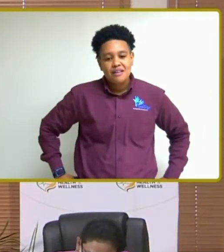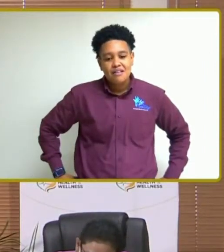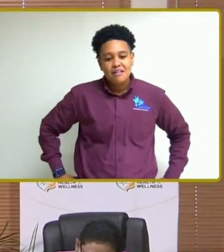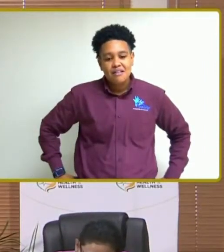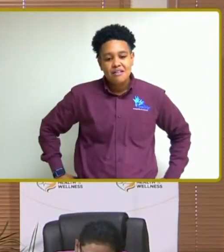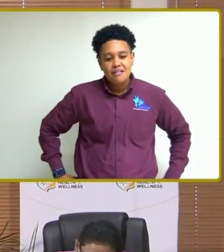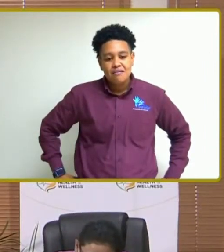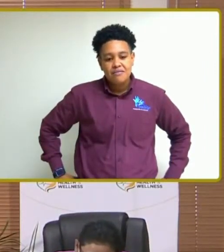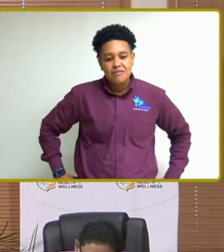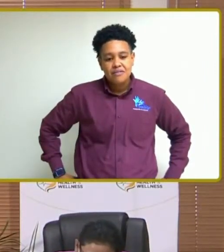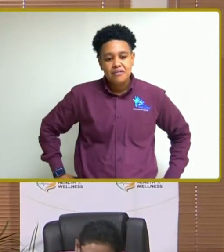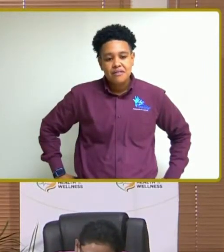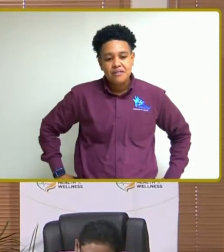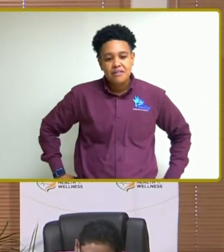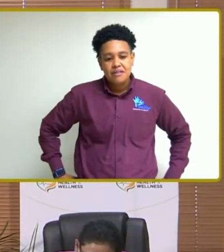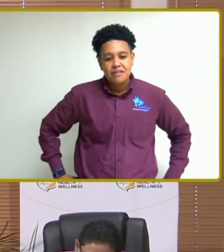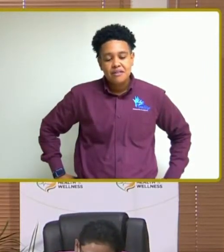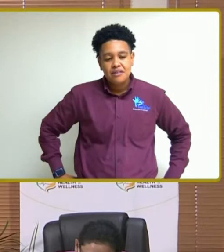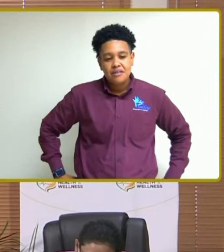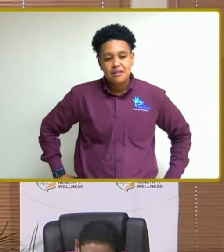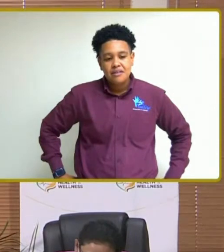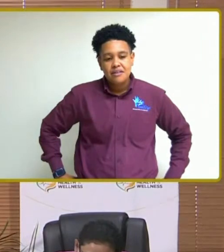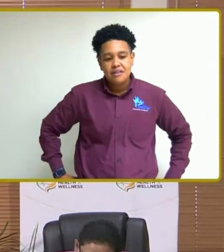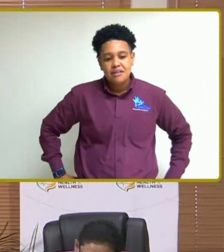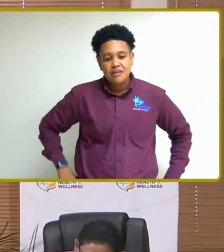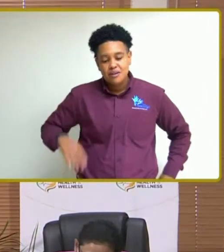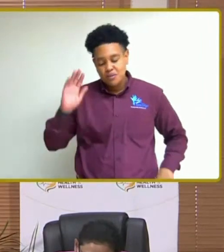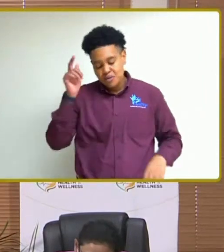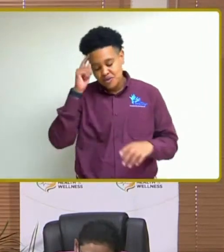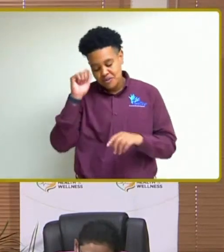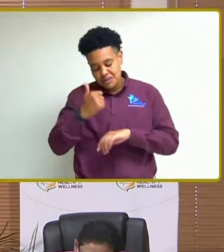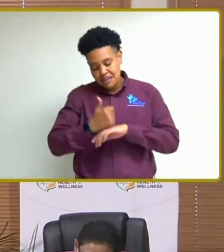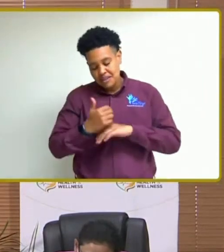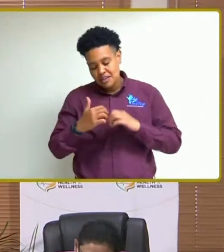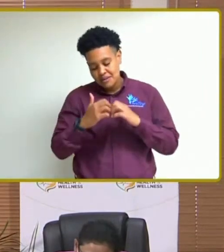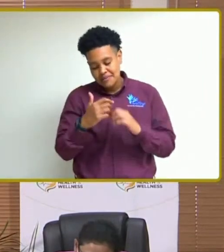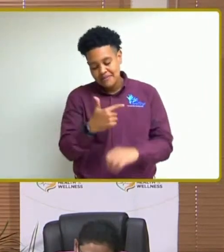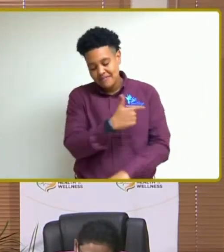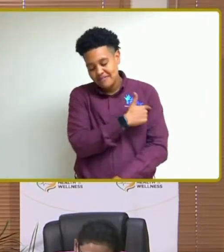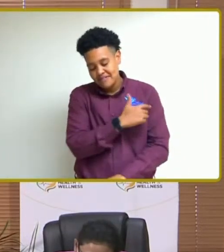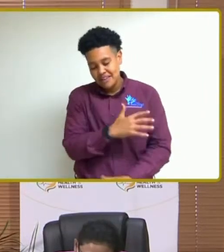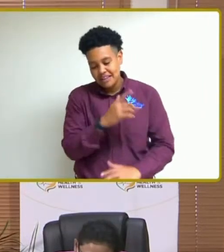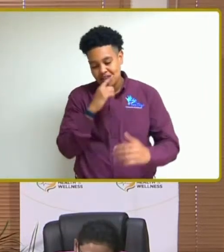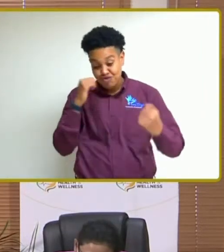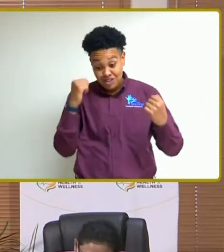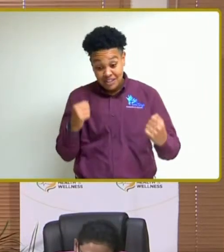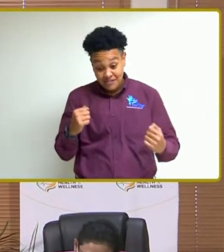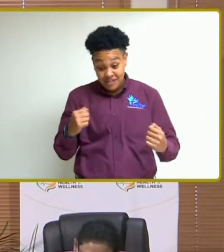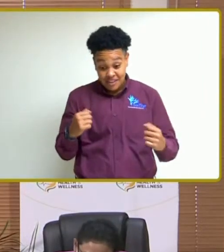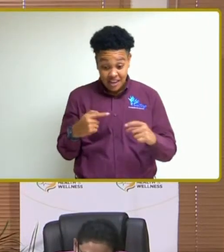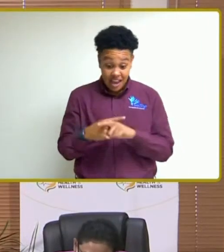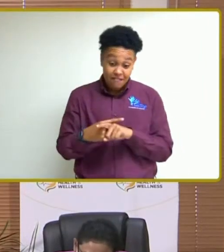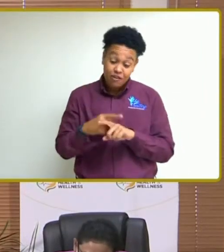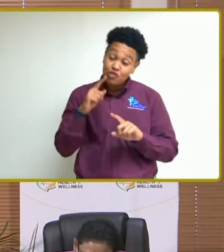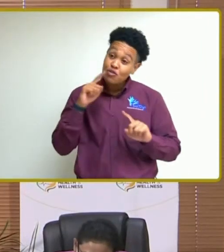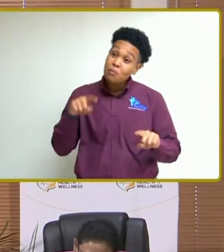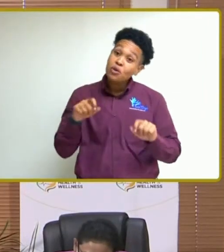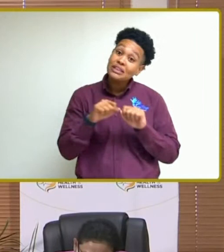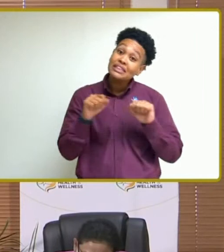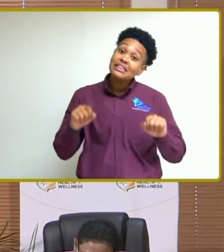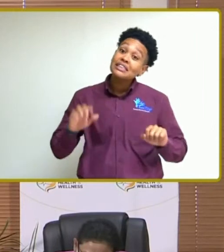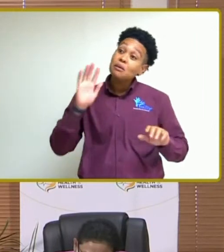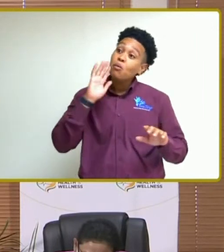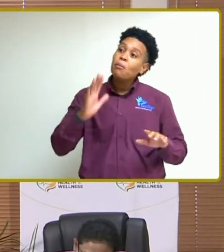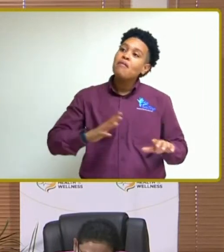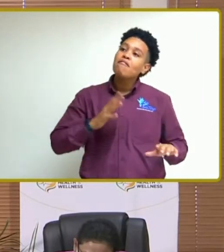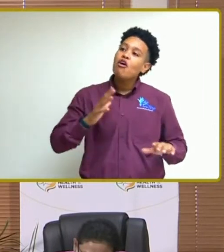Minister, will the government set up a vaccine severe adverse reporting system that will be